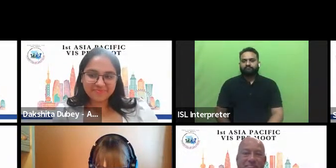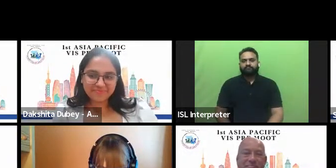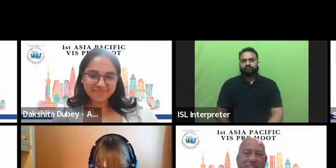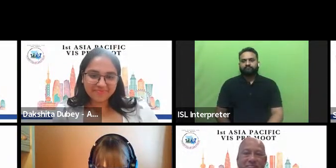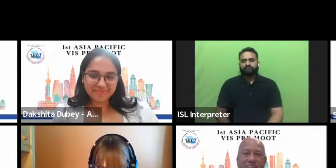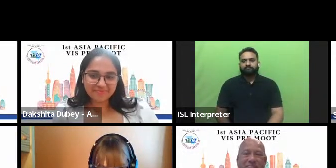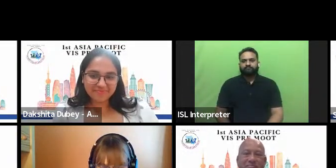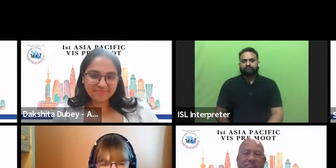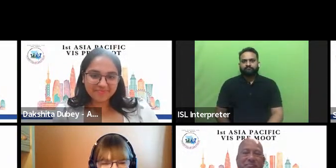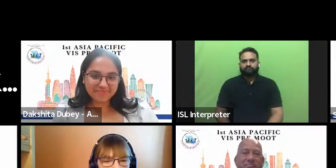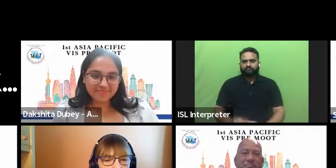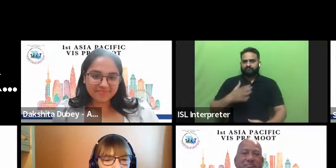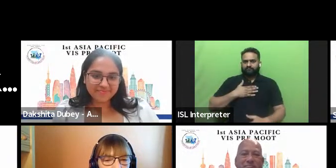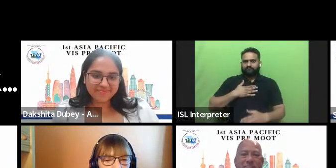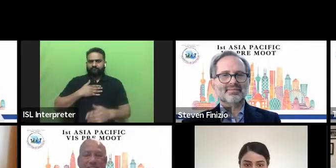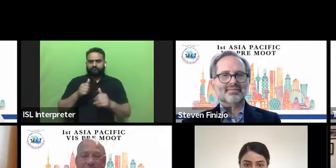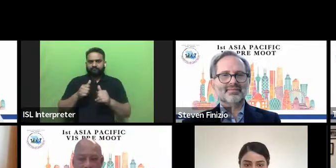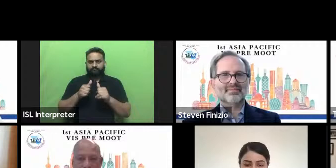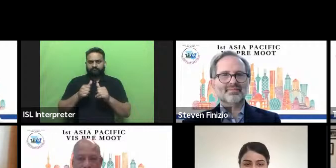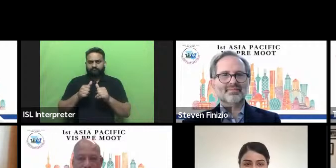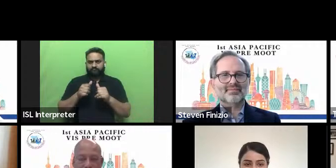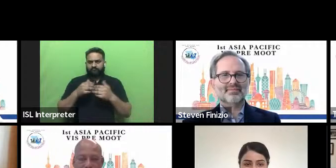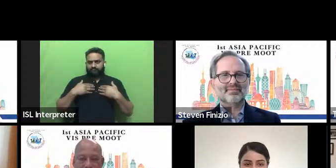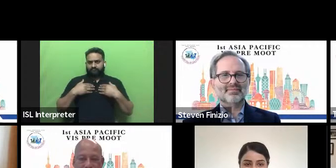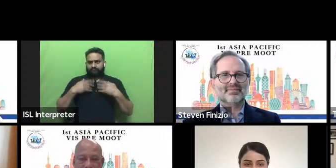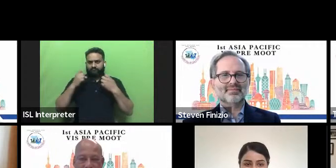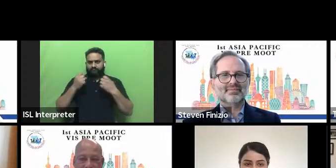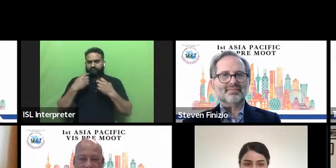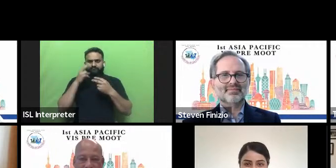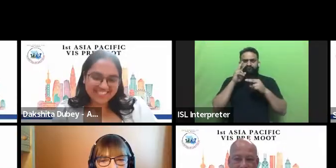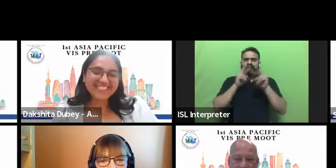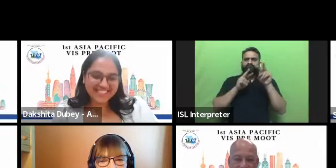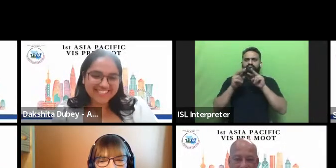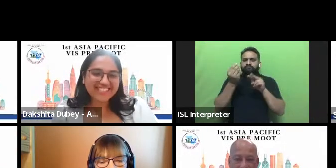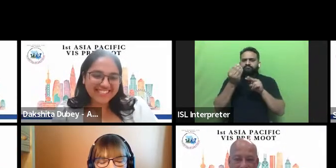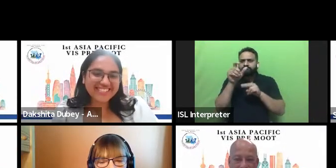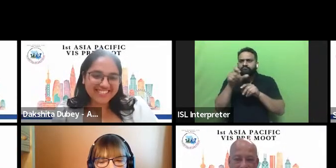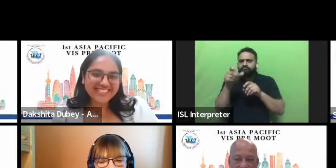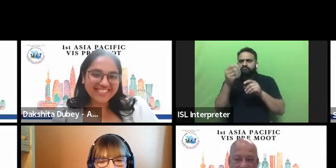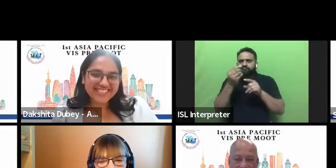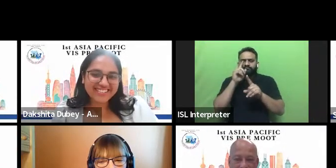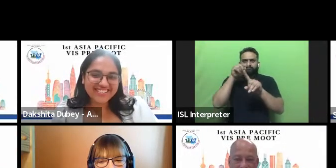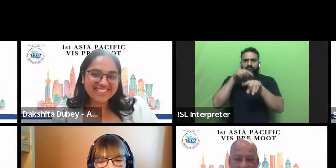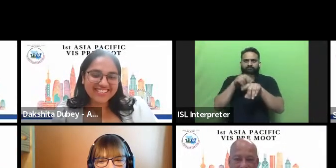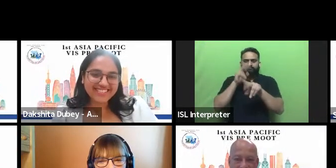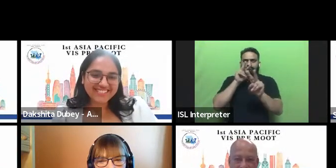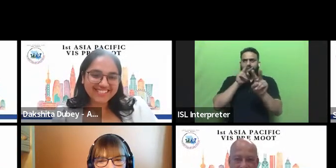Now, I'm on an iPhone, so I can only see a couple of people at once.